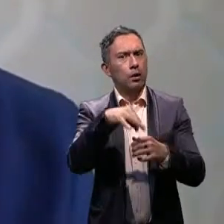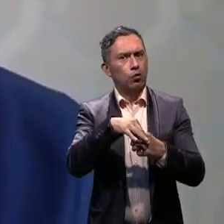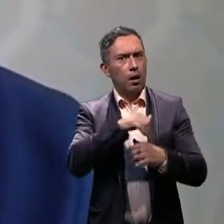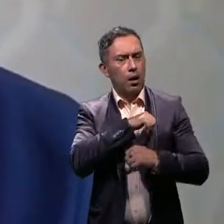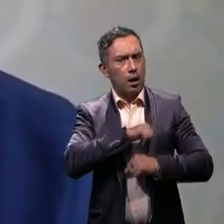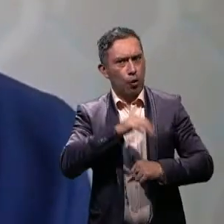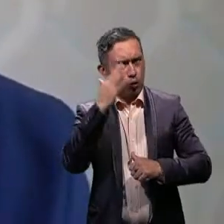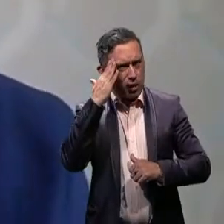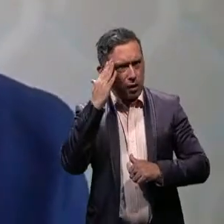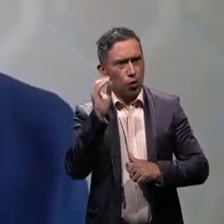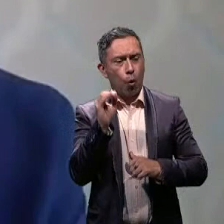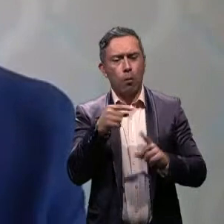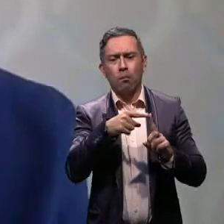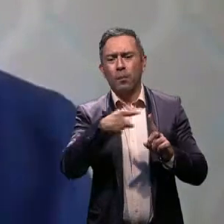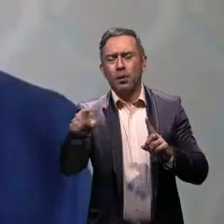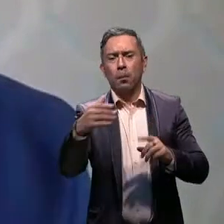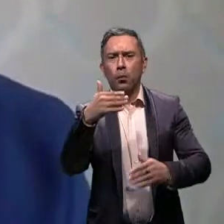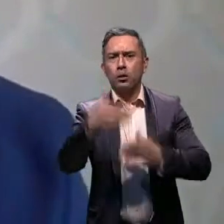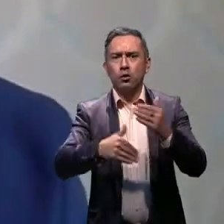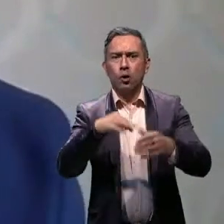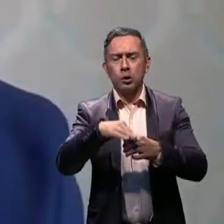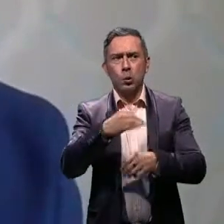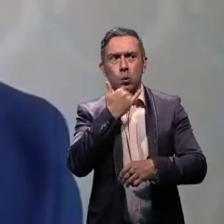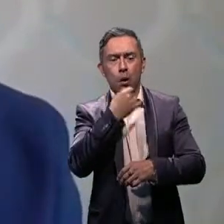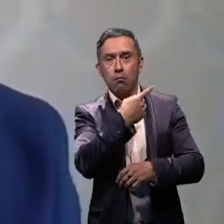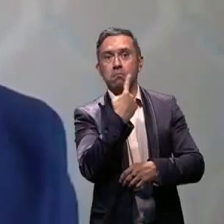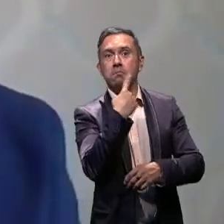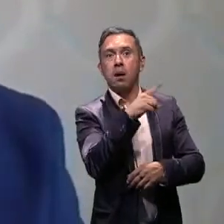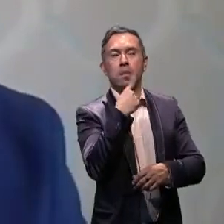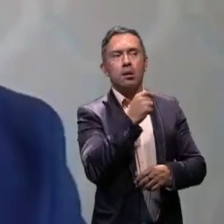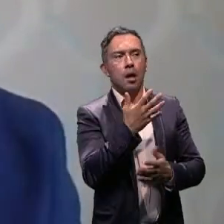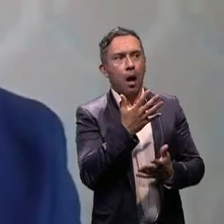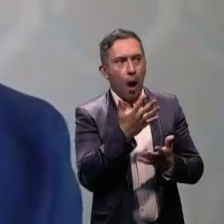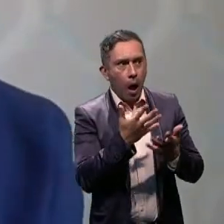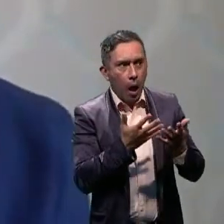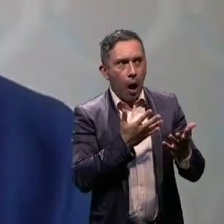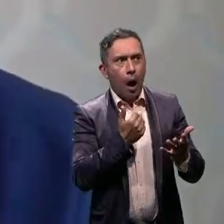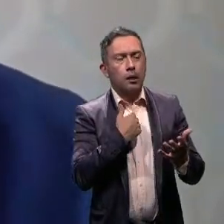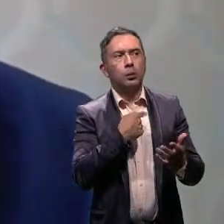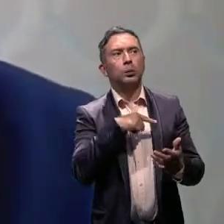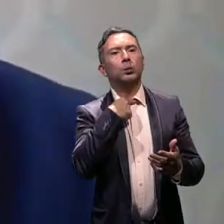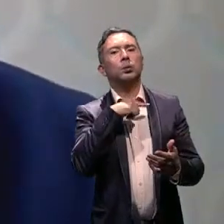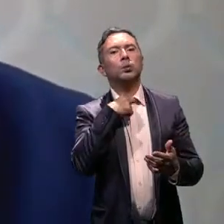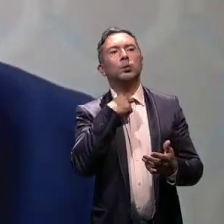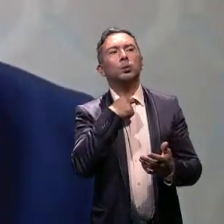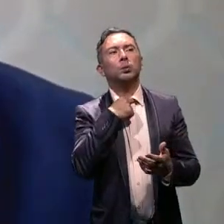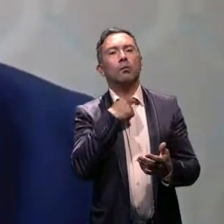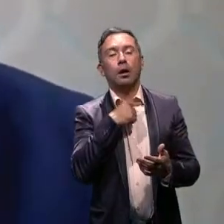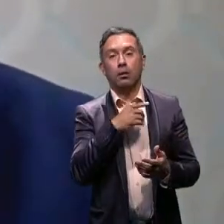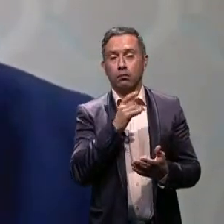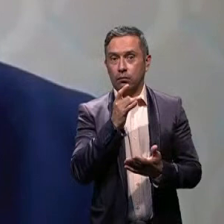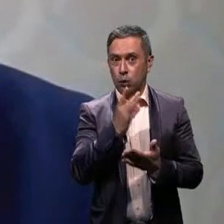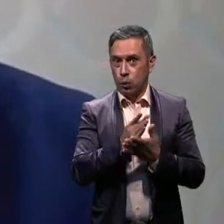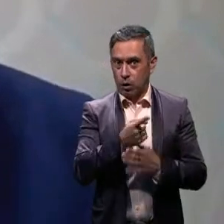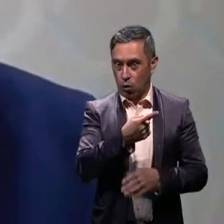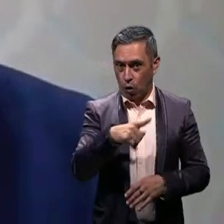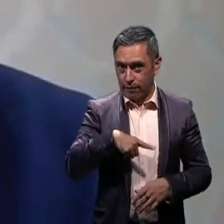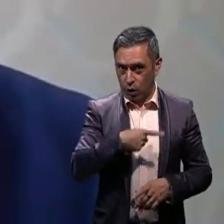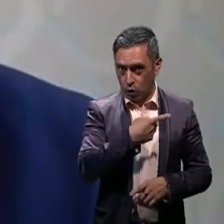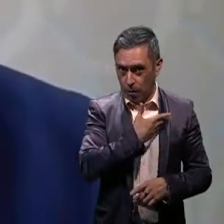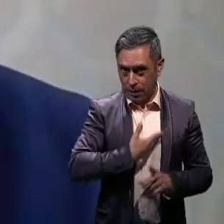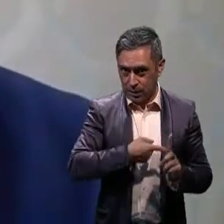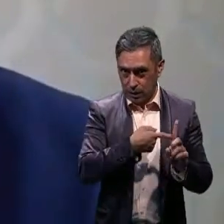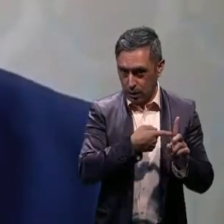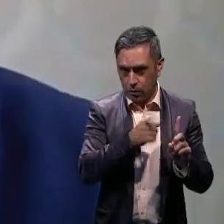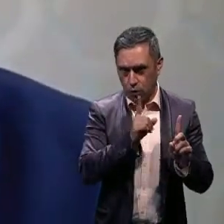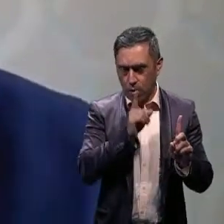manner the authority or the electoral process with these complaints. So it is not only the government,